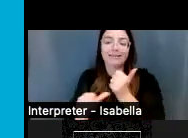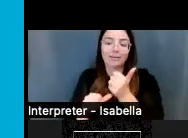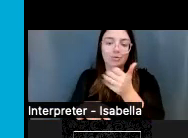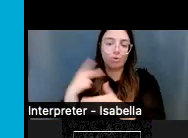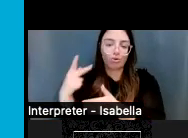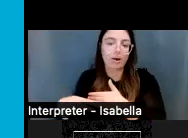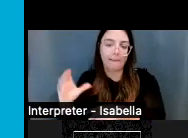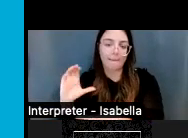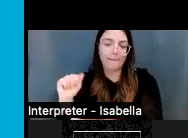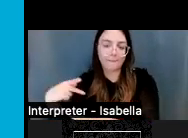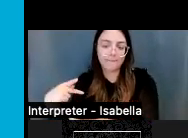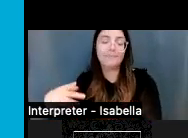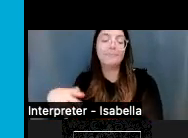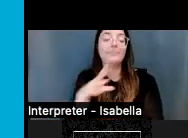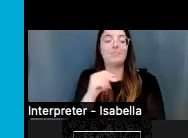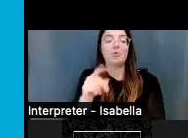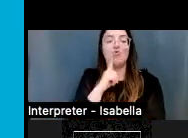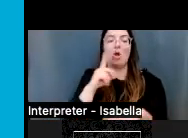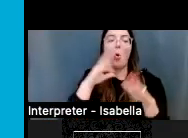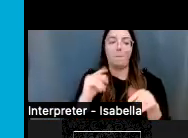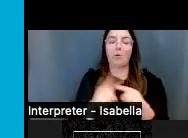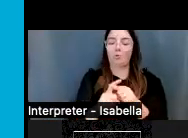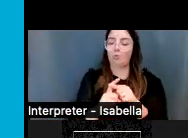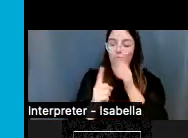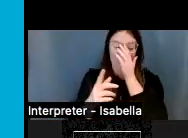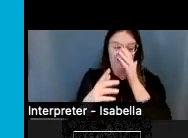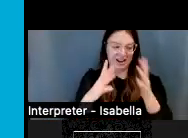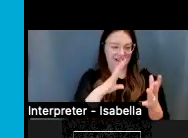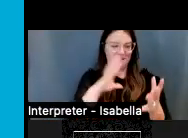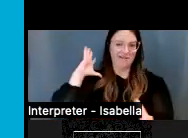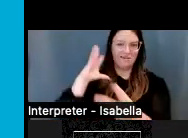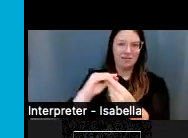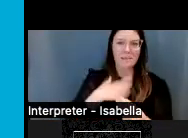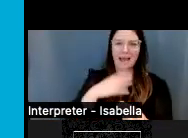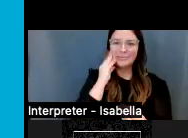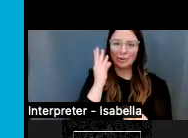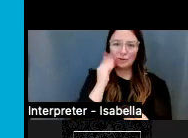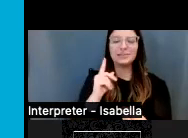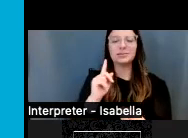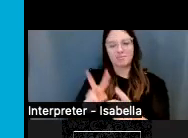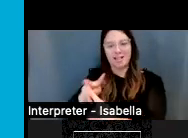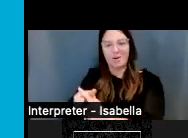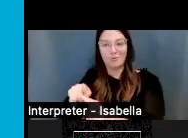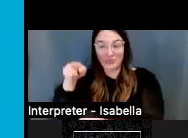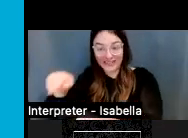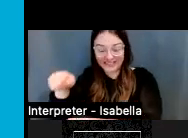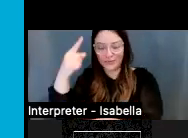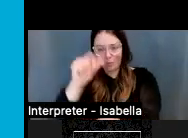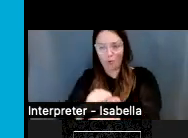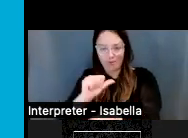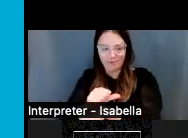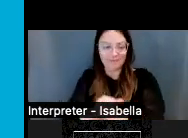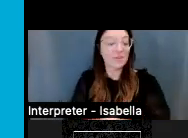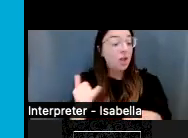to combine all of the experience that I've had with various populations in this role. So I want to briefly